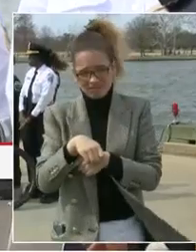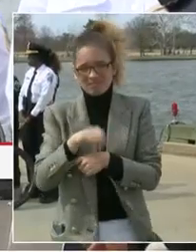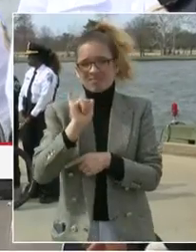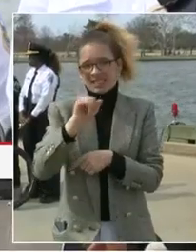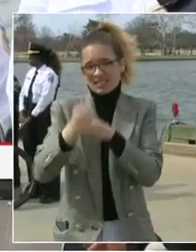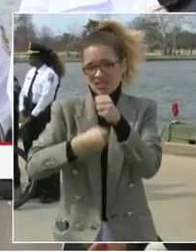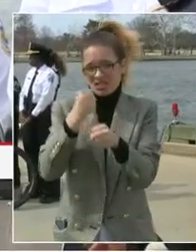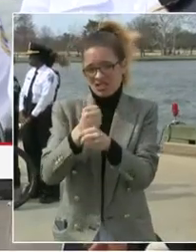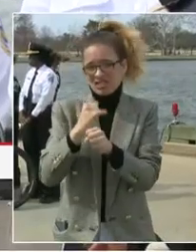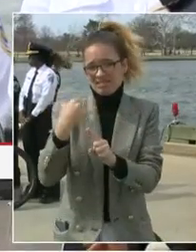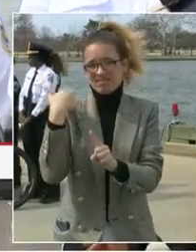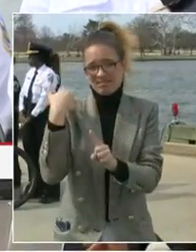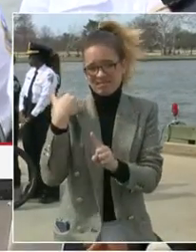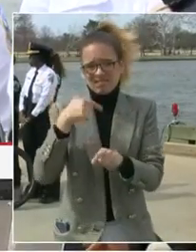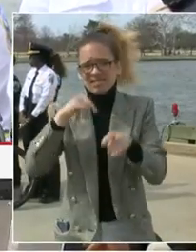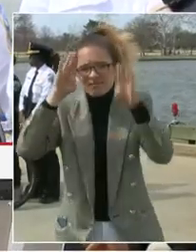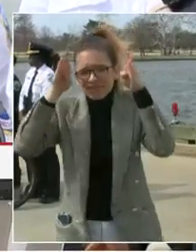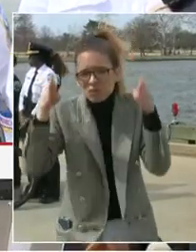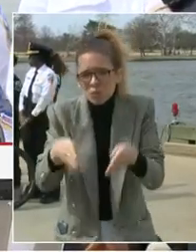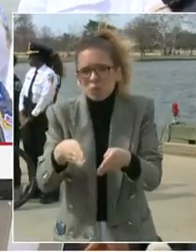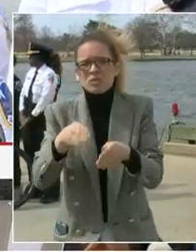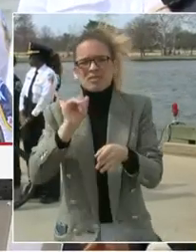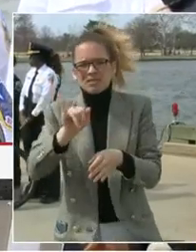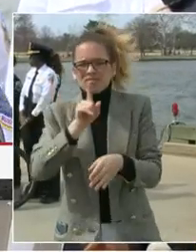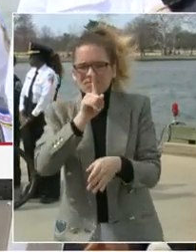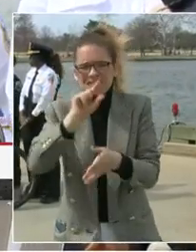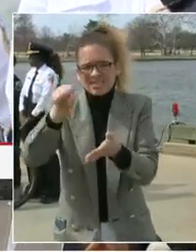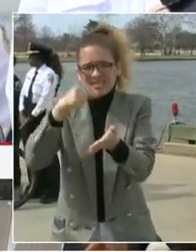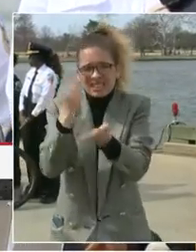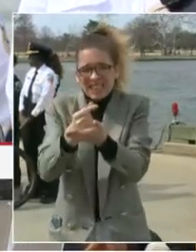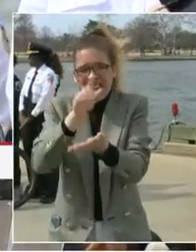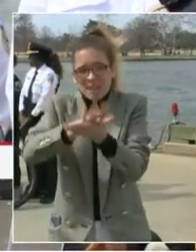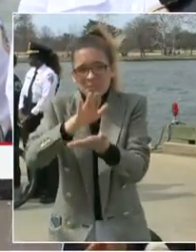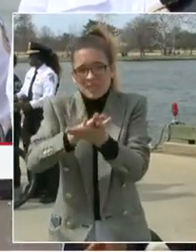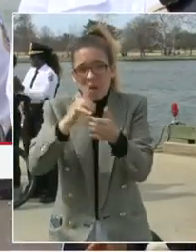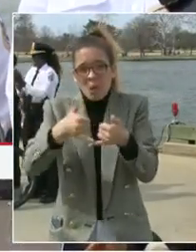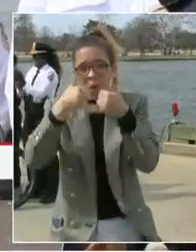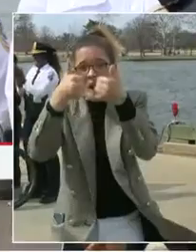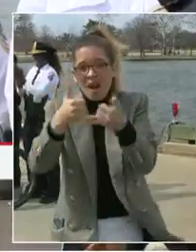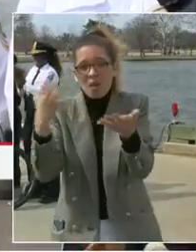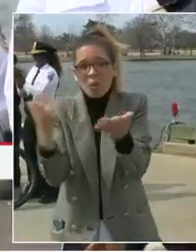determined to succeed, and because of that, I graduated as the academic award winner for my class.